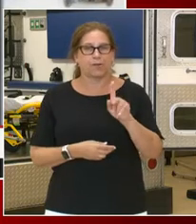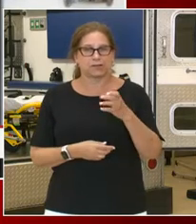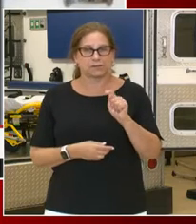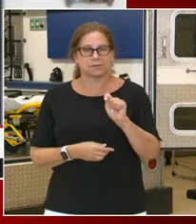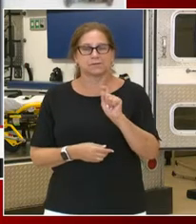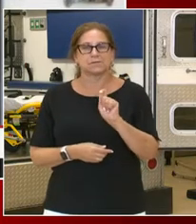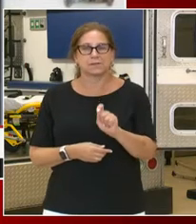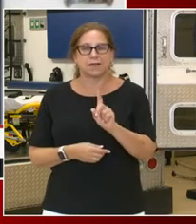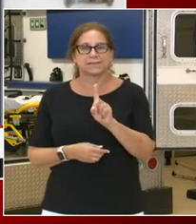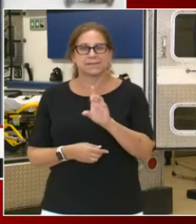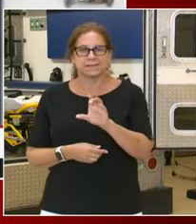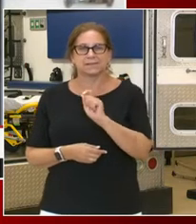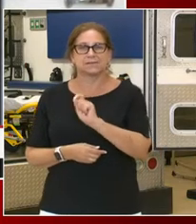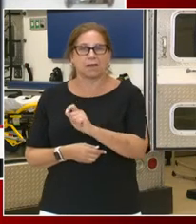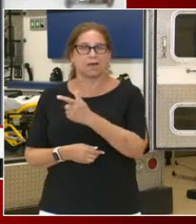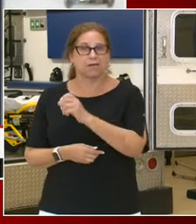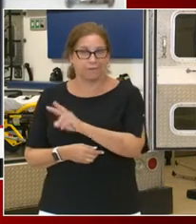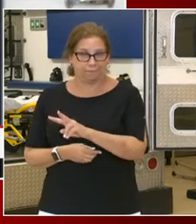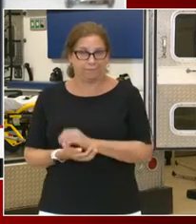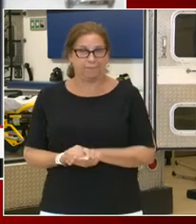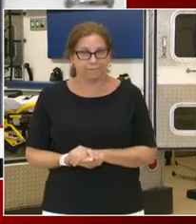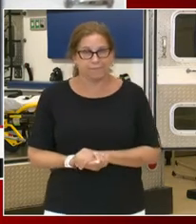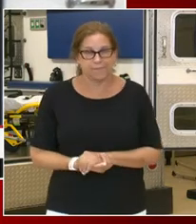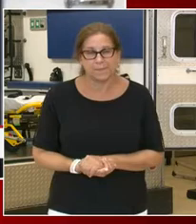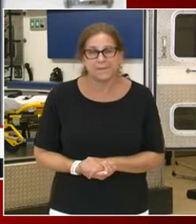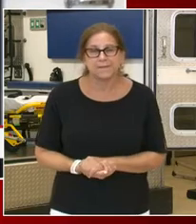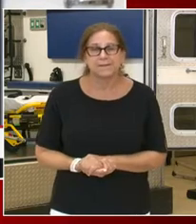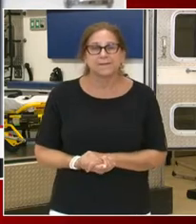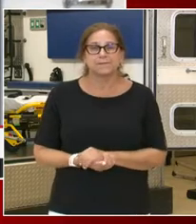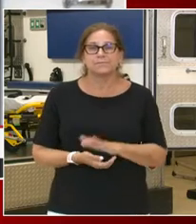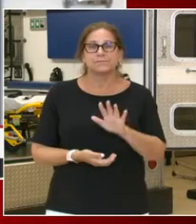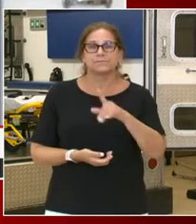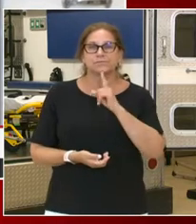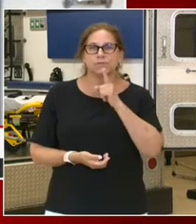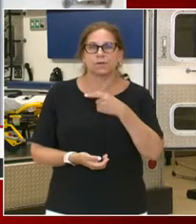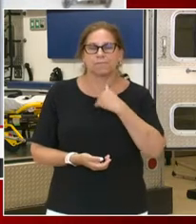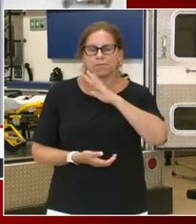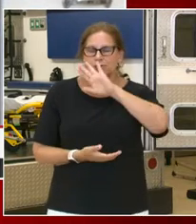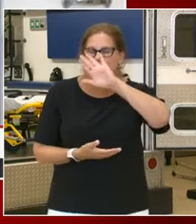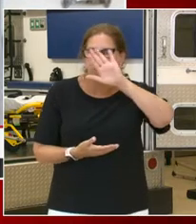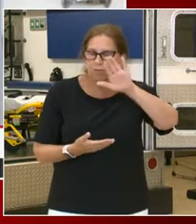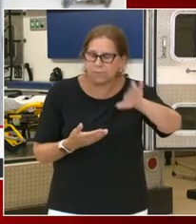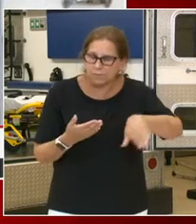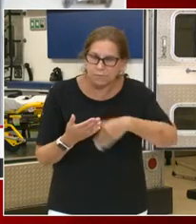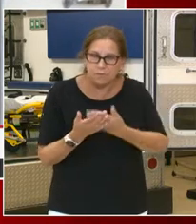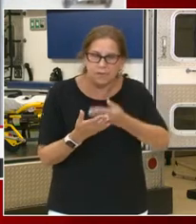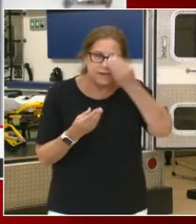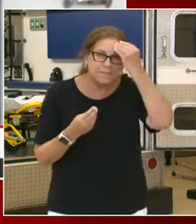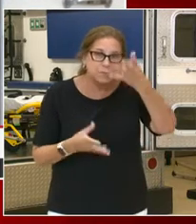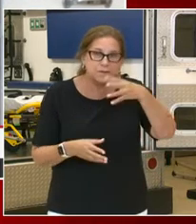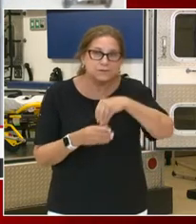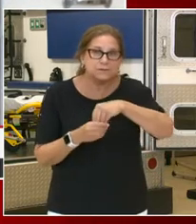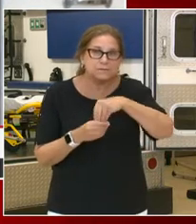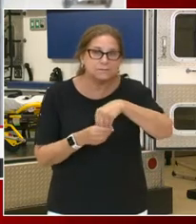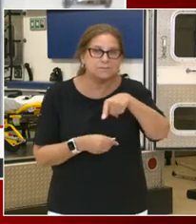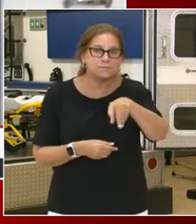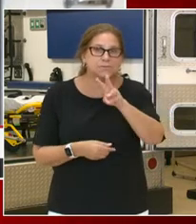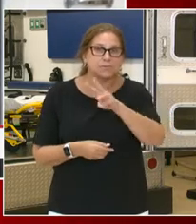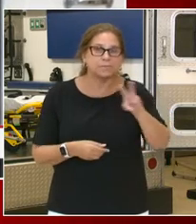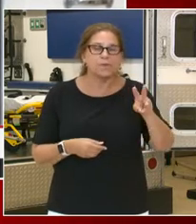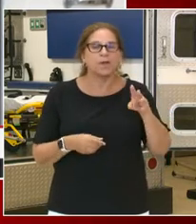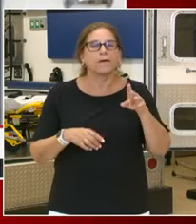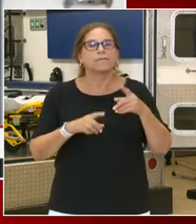as well as share your thoughts on these investments that the mayor has in her Fair Shot budget proposal. We have a survey there where you